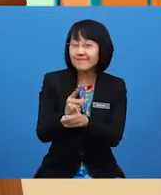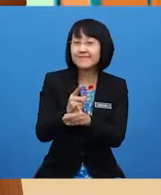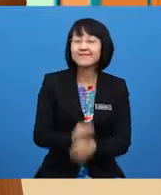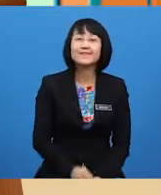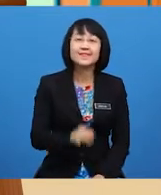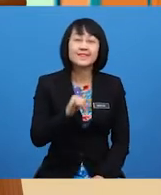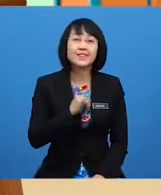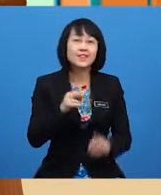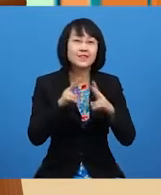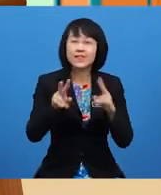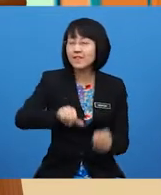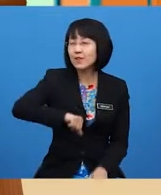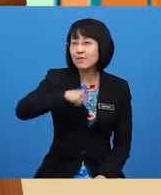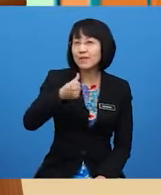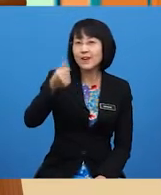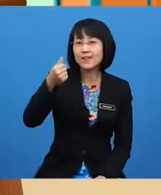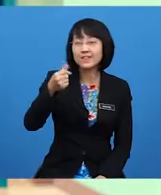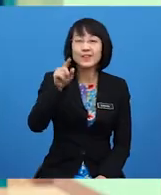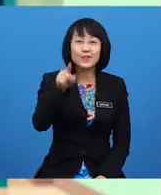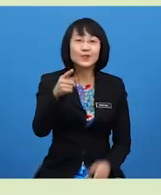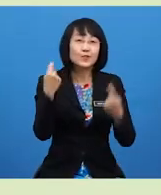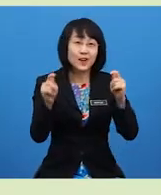I'm very proud of you for trying.